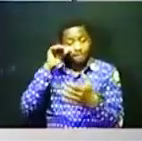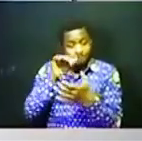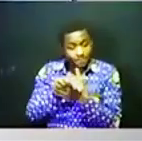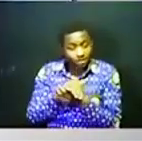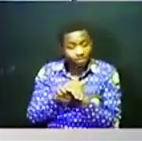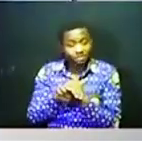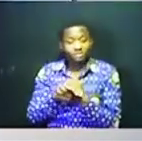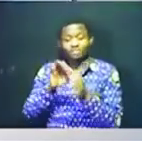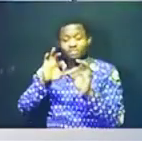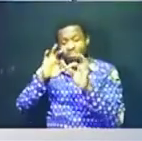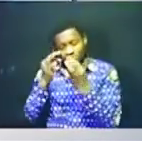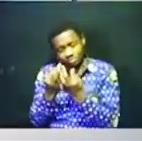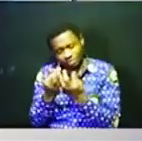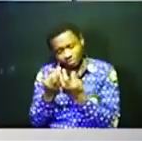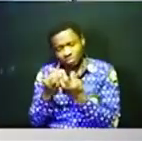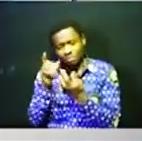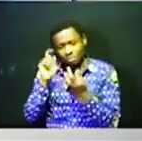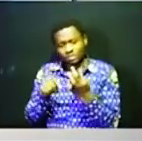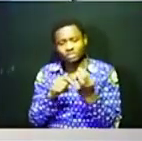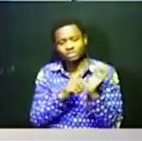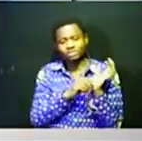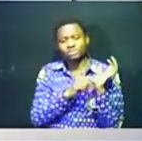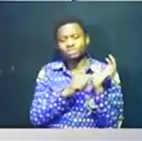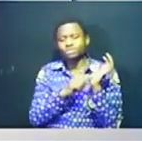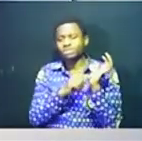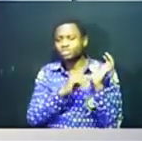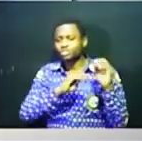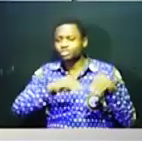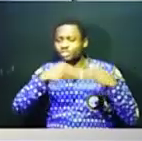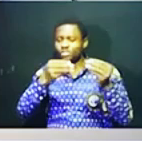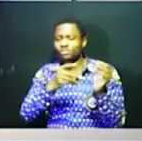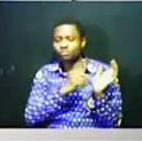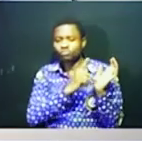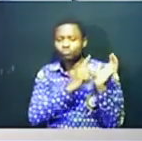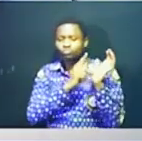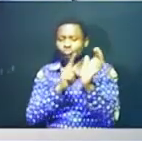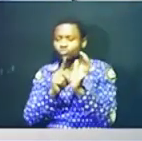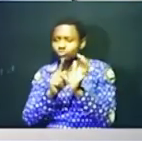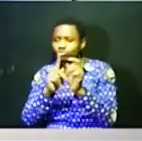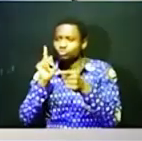afford evidence in defense of God and his word.